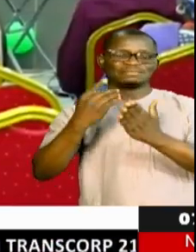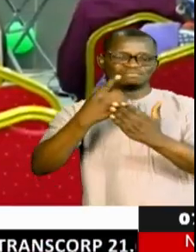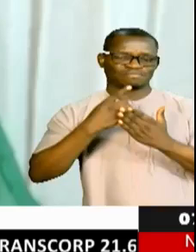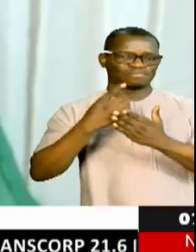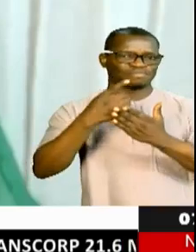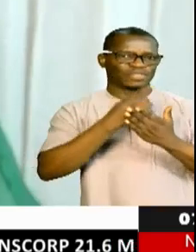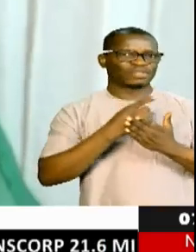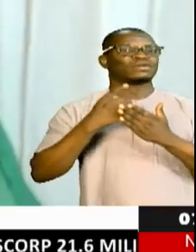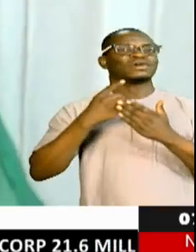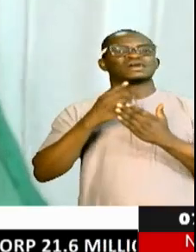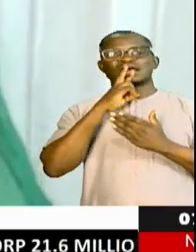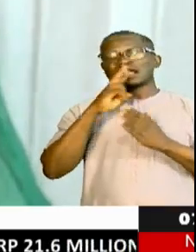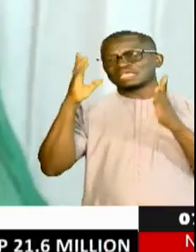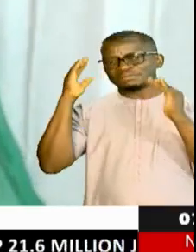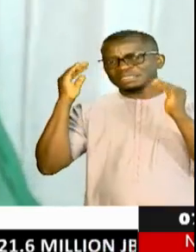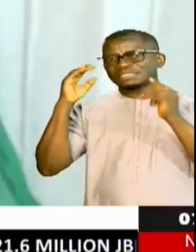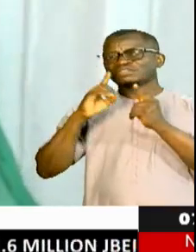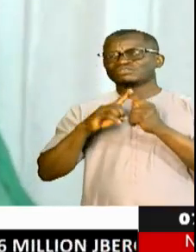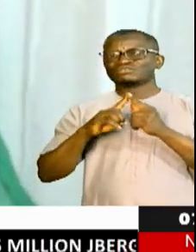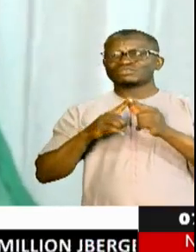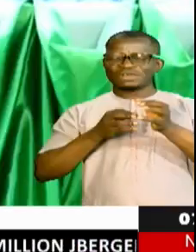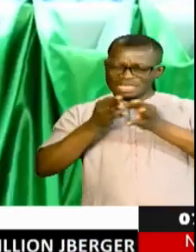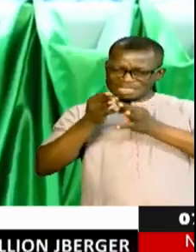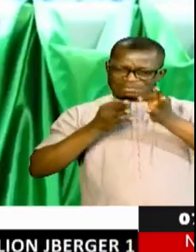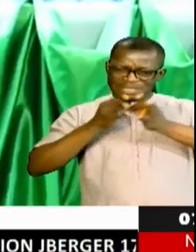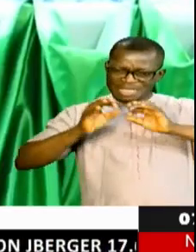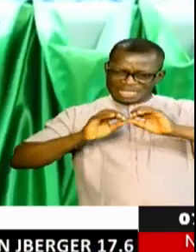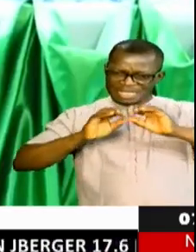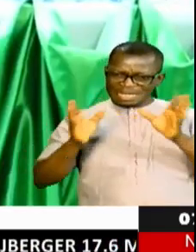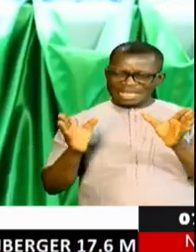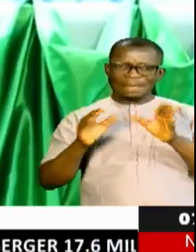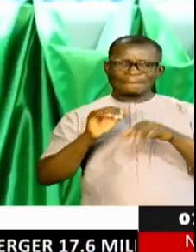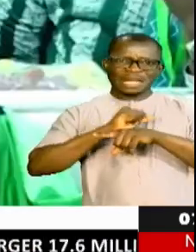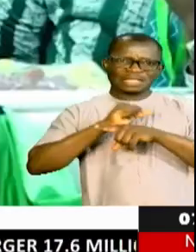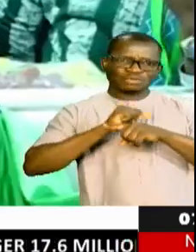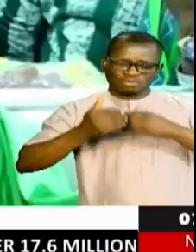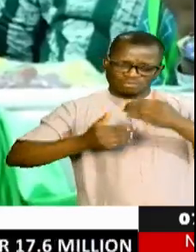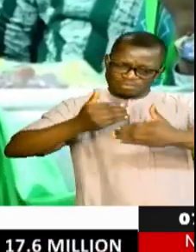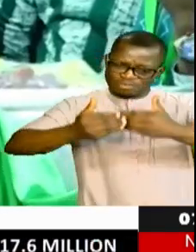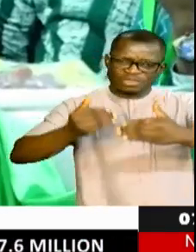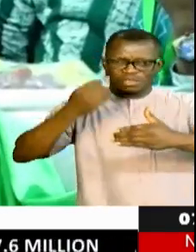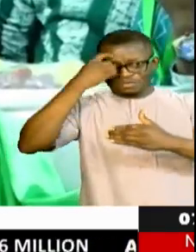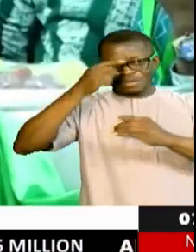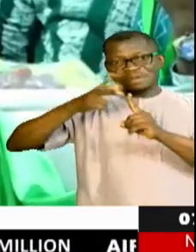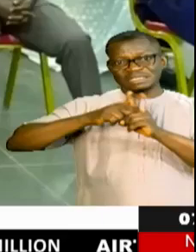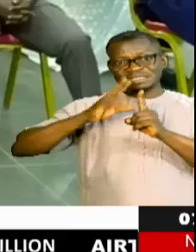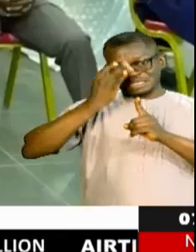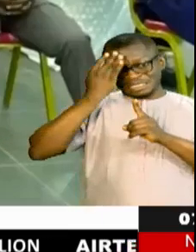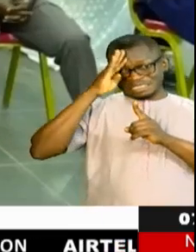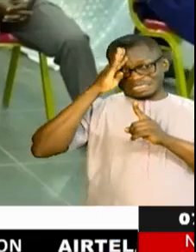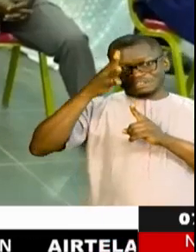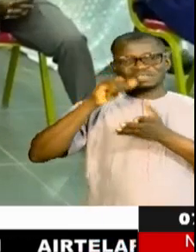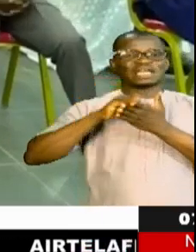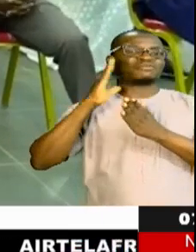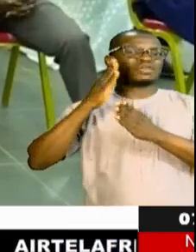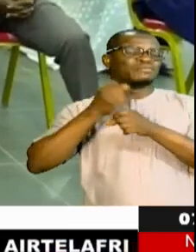are expected to further outline practical steps for implementing initiatives that will ensure effective civil